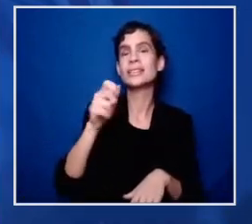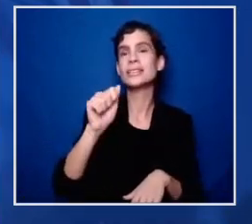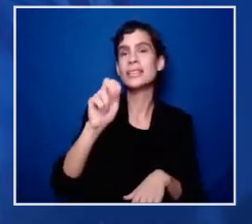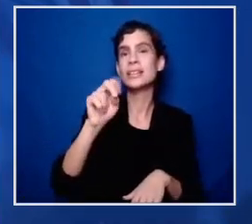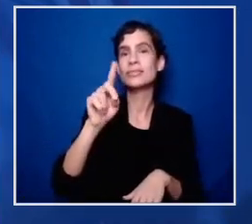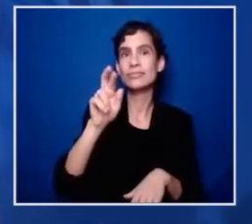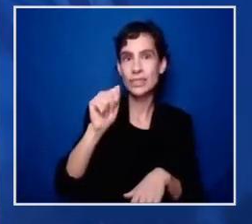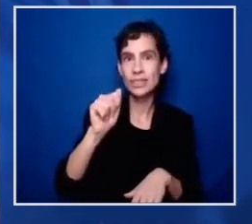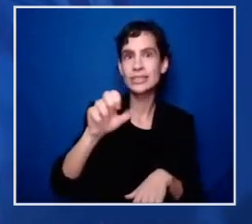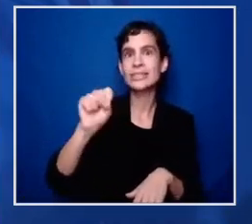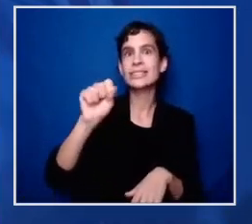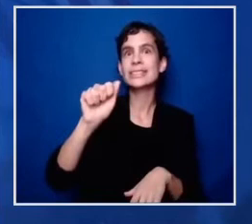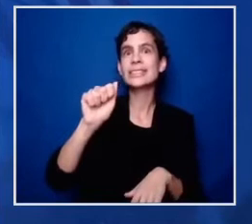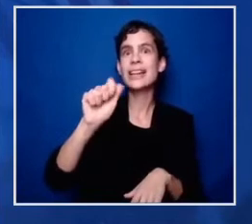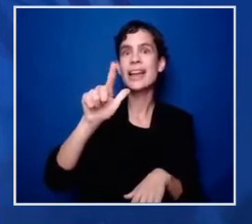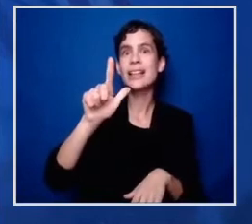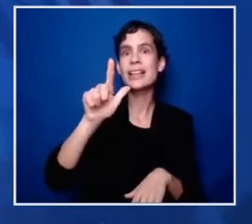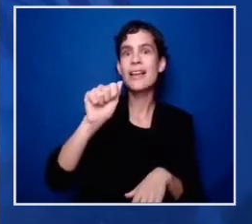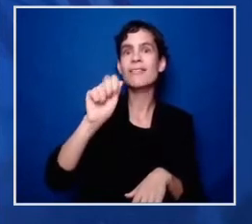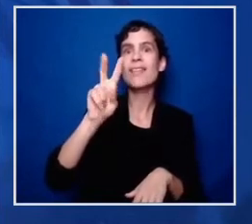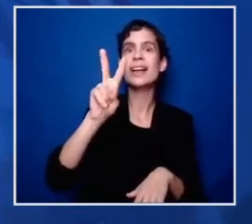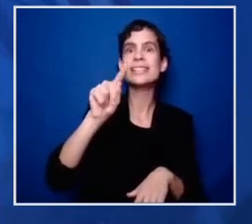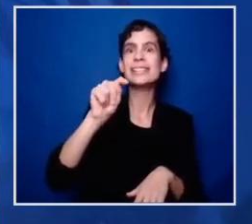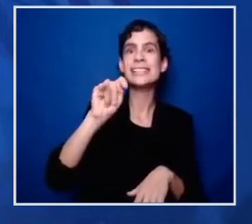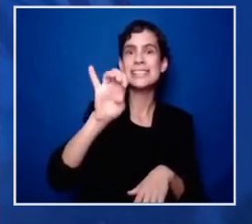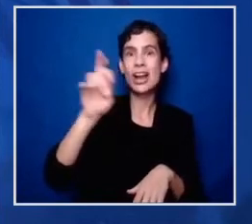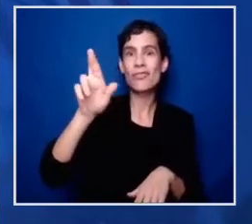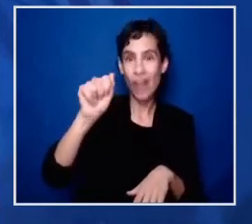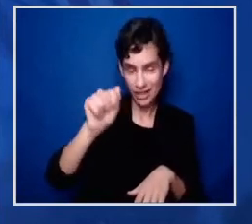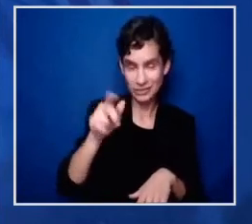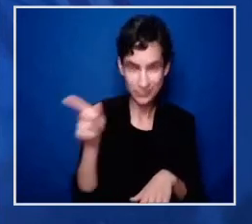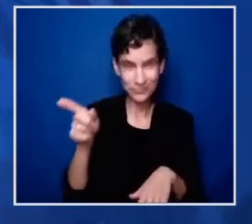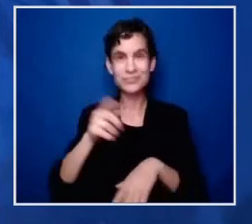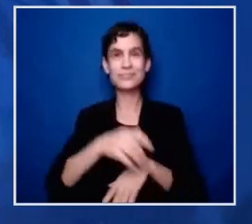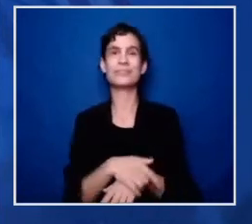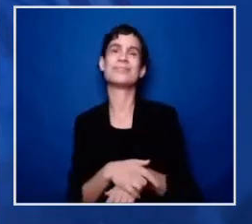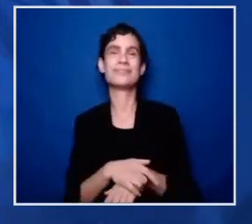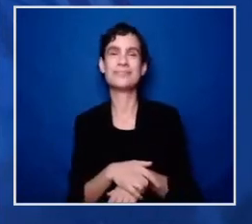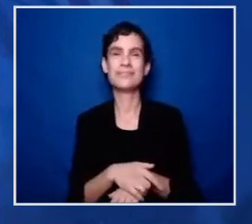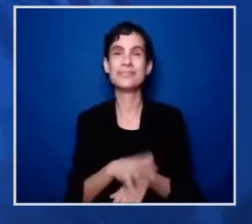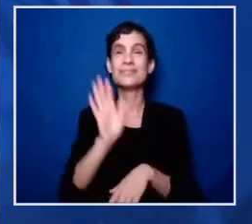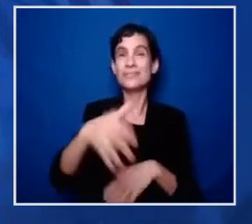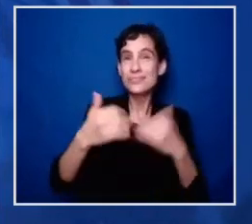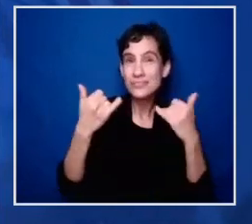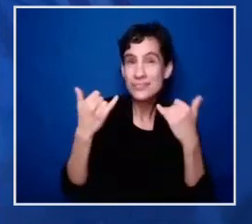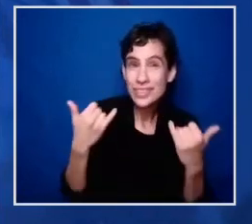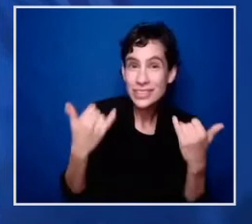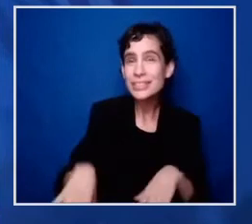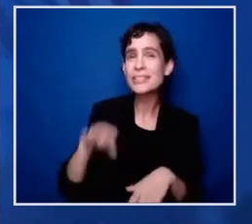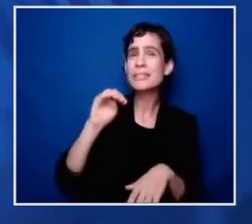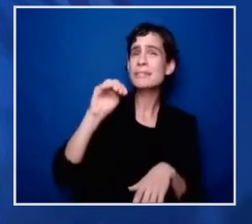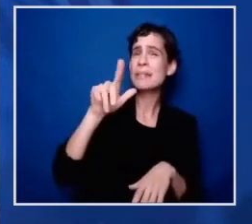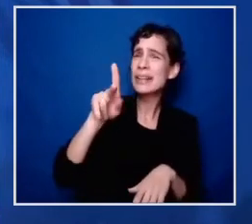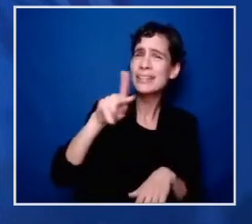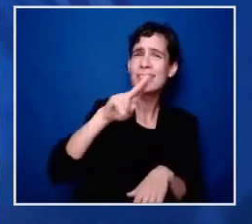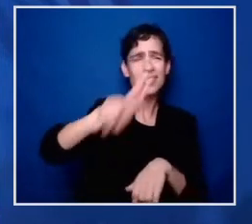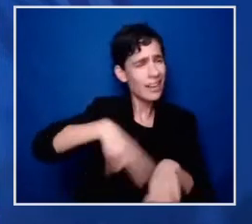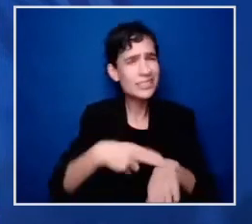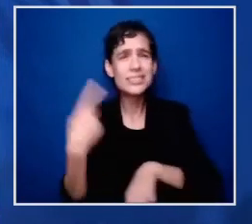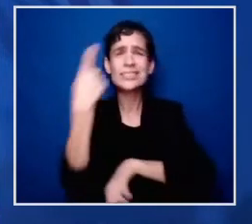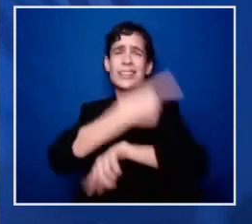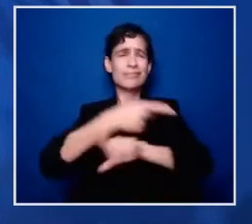Today is Martin Luther King Jr. National Day of Service, which is the only